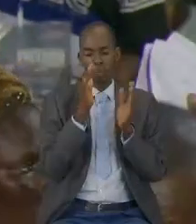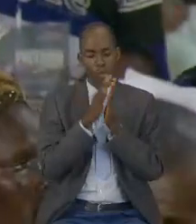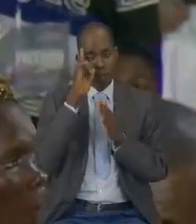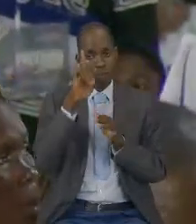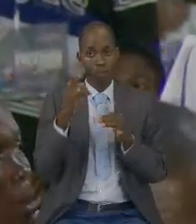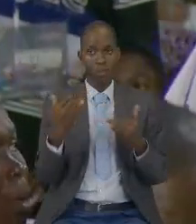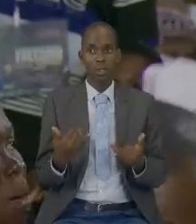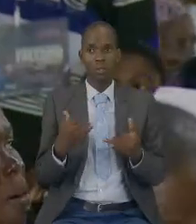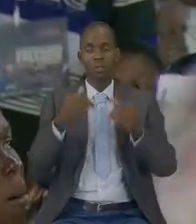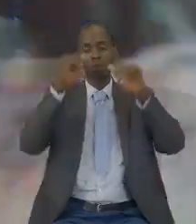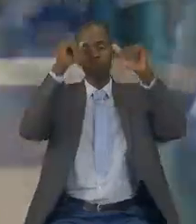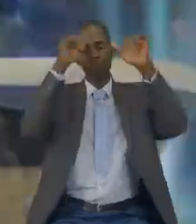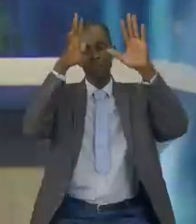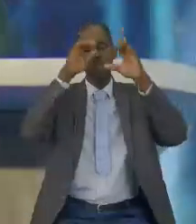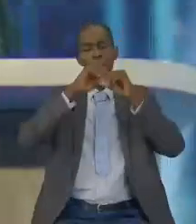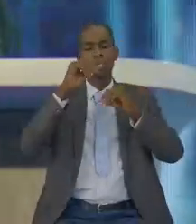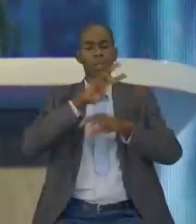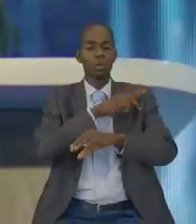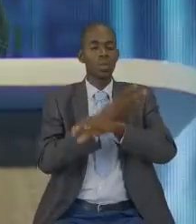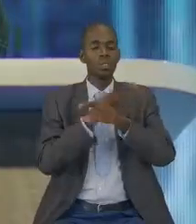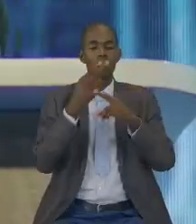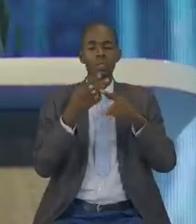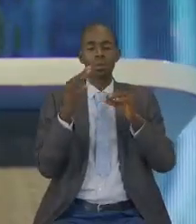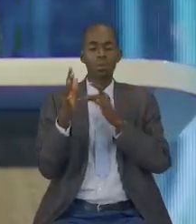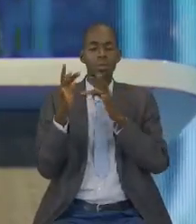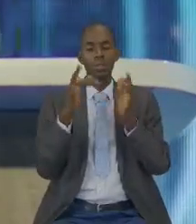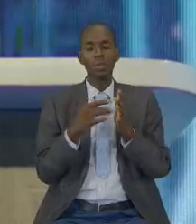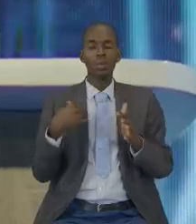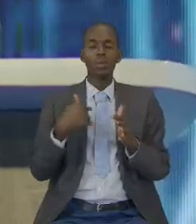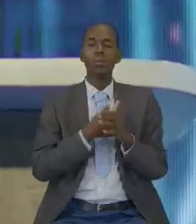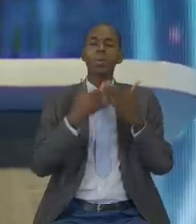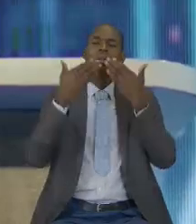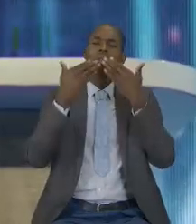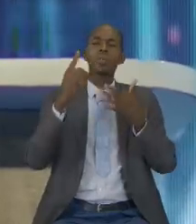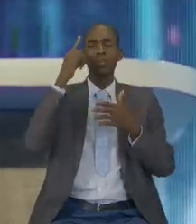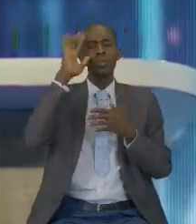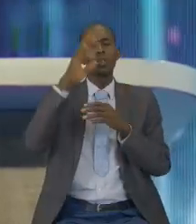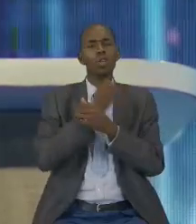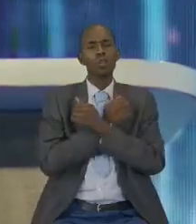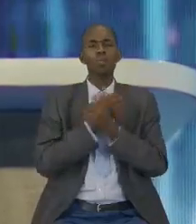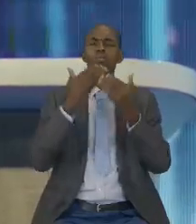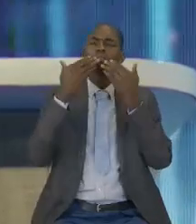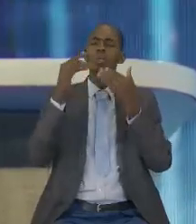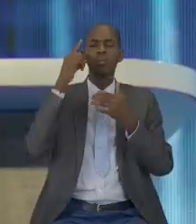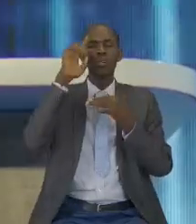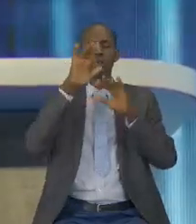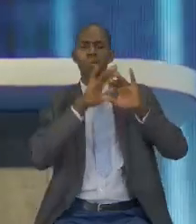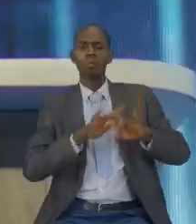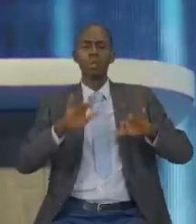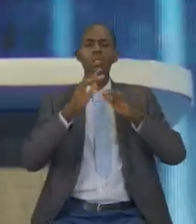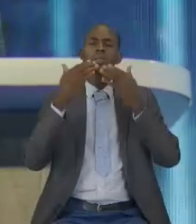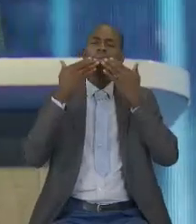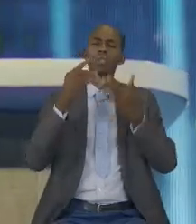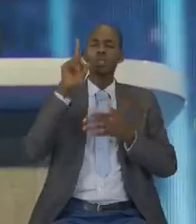now. Father, in the mighty name of Jesus, we thank you for your love, we thank you for your mercy, and we thank